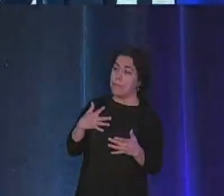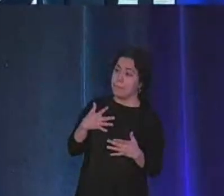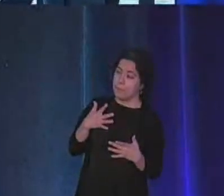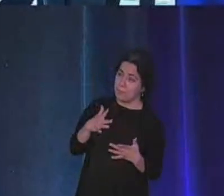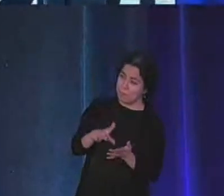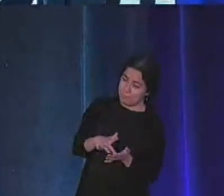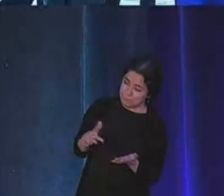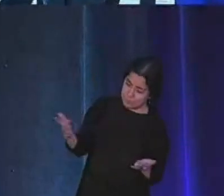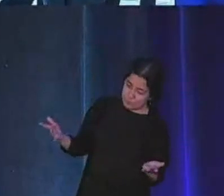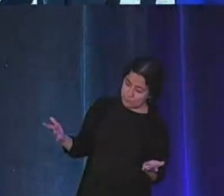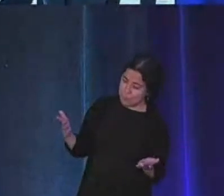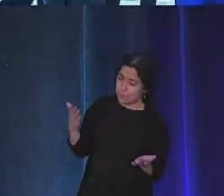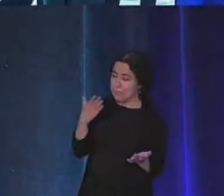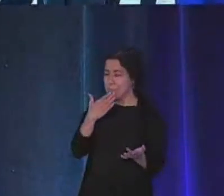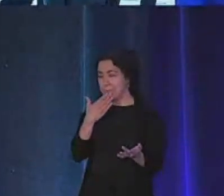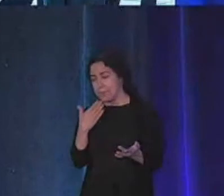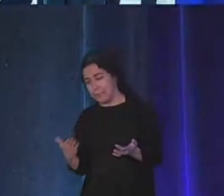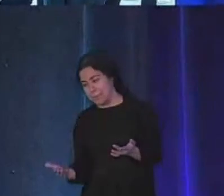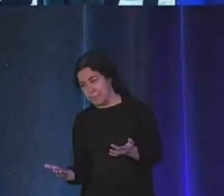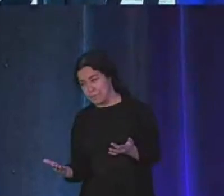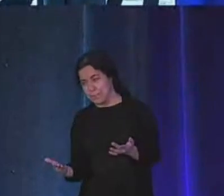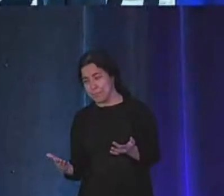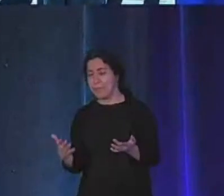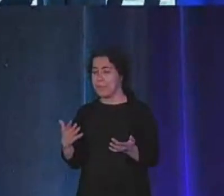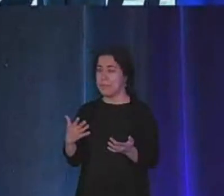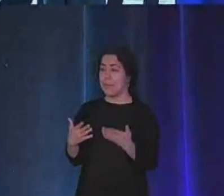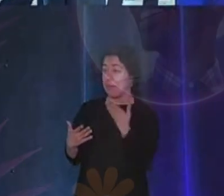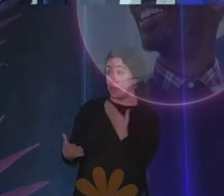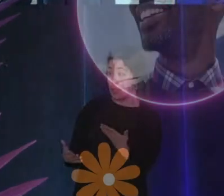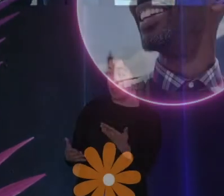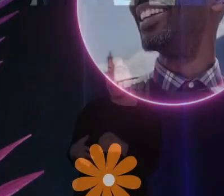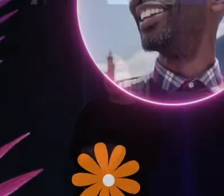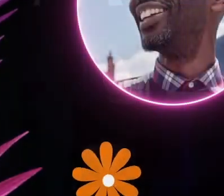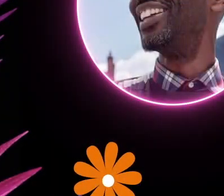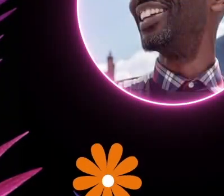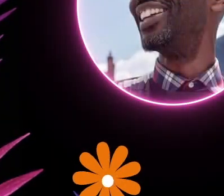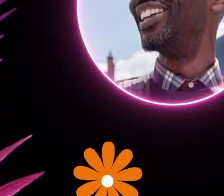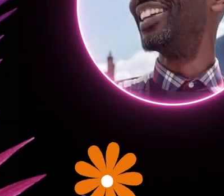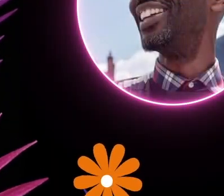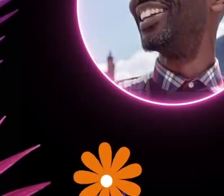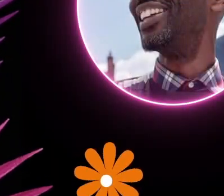gracias, and thank you.